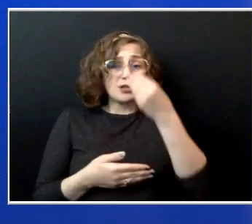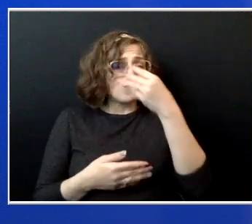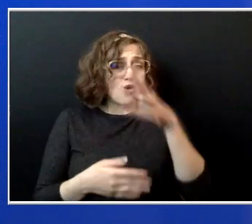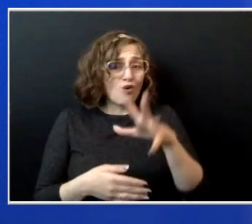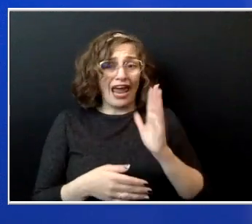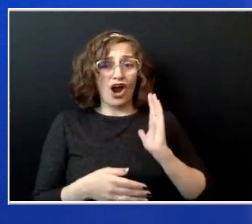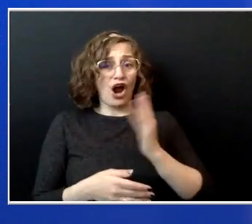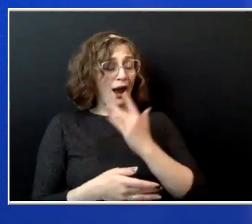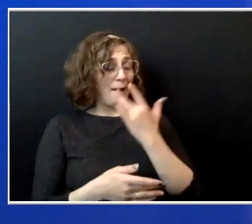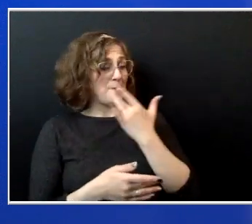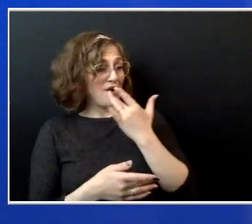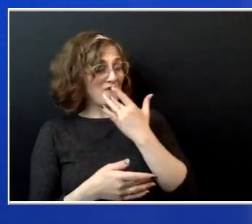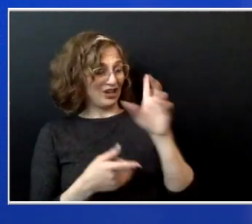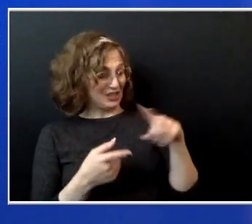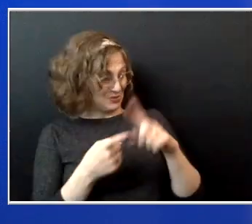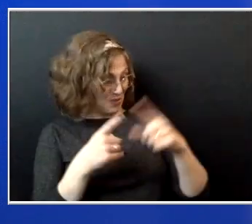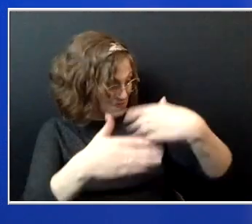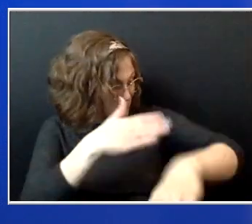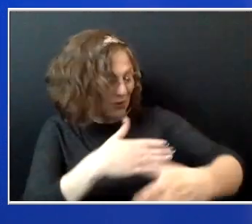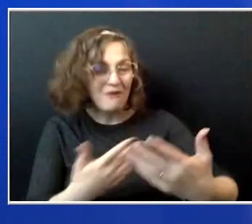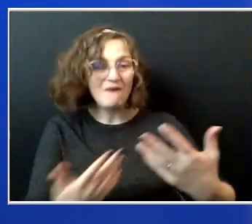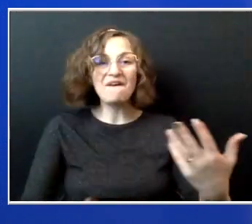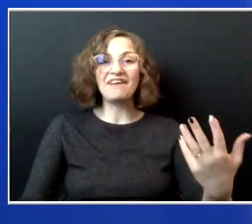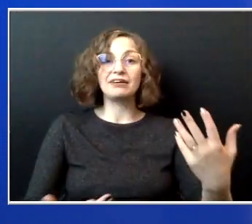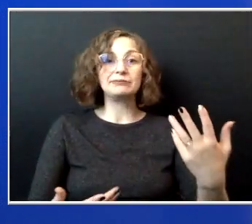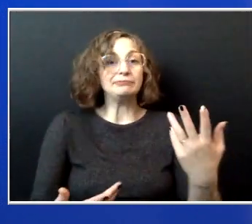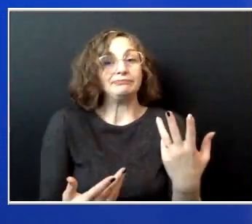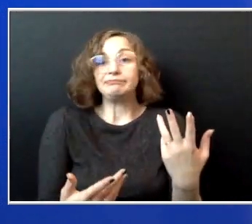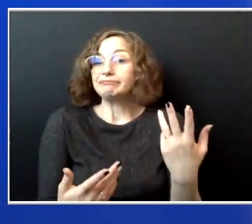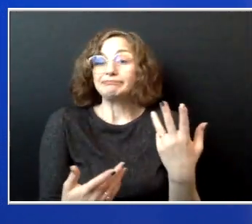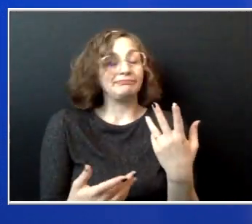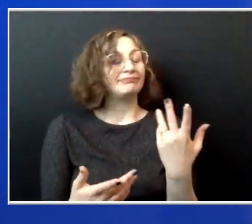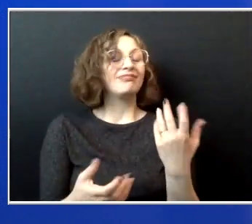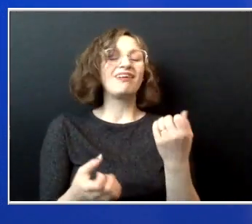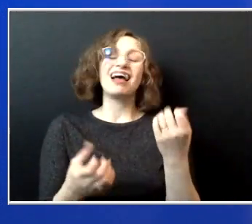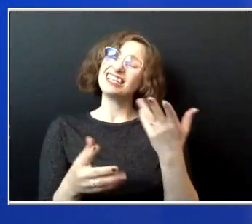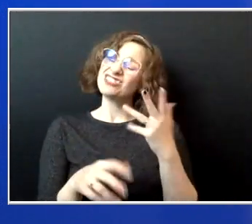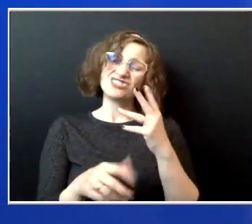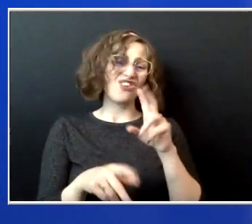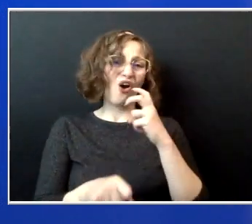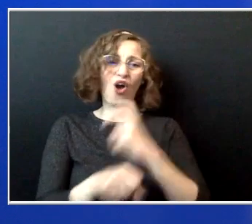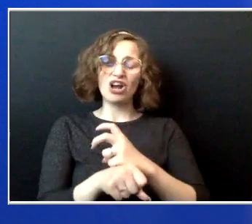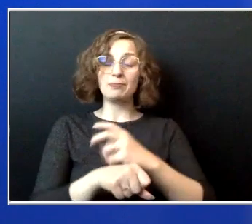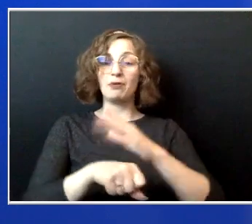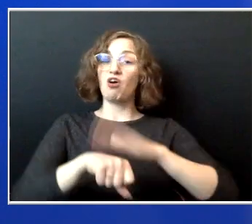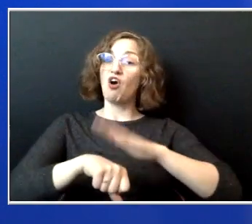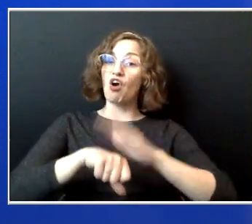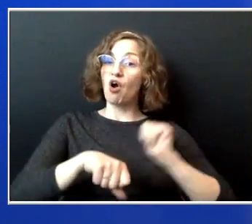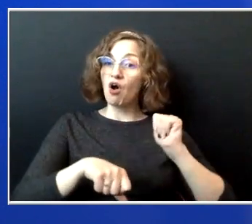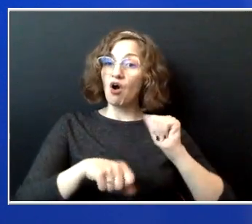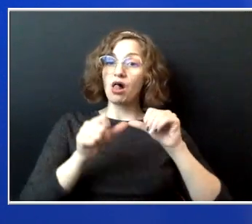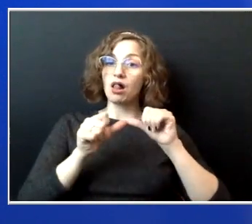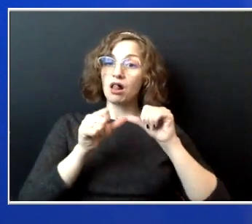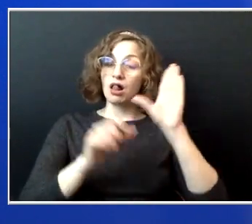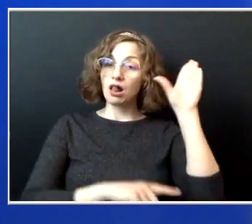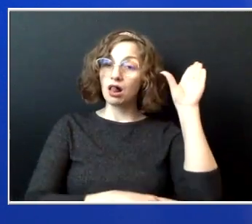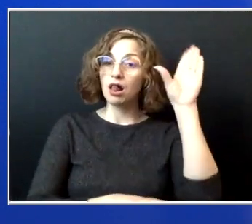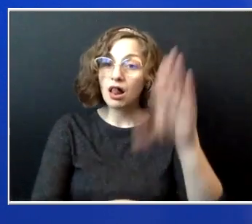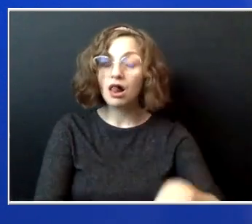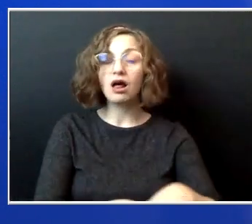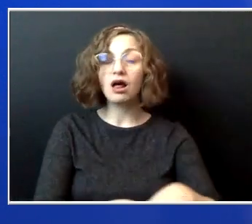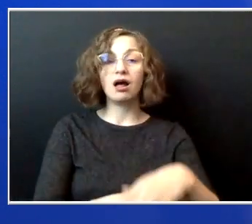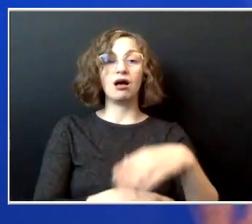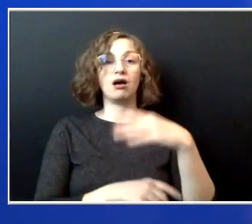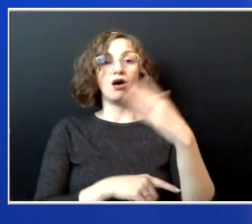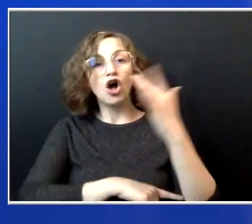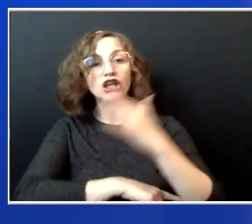the day. And it's really hard to be on call 24/7, 365. So, you know, an N of 1 is going to help a little bit, but